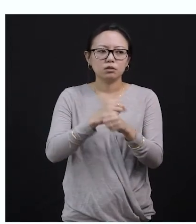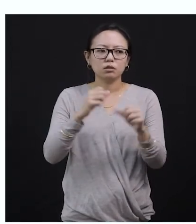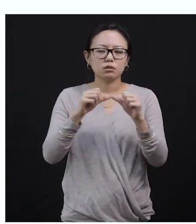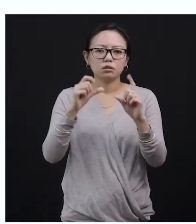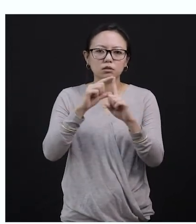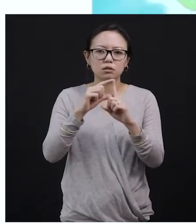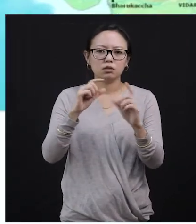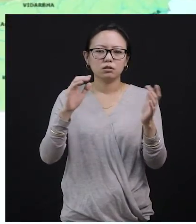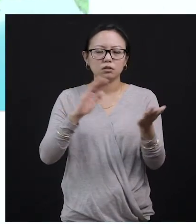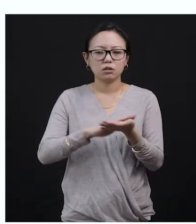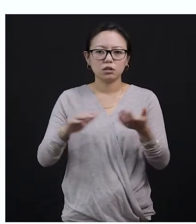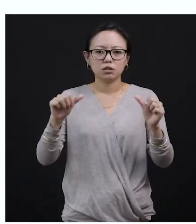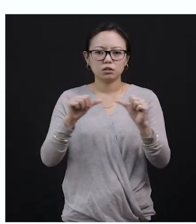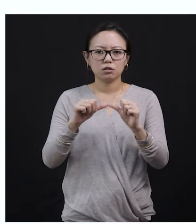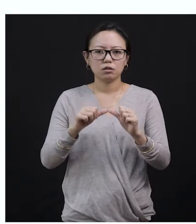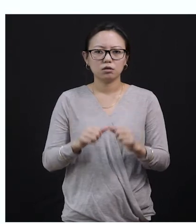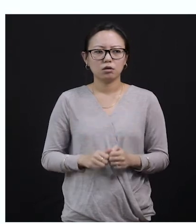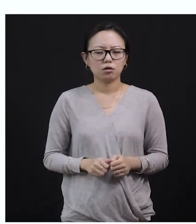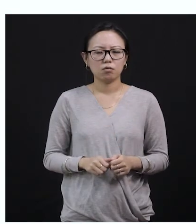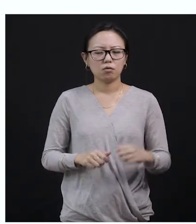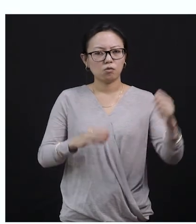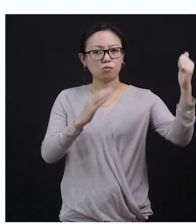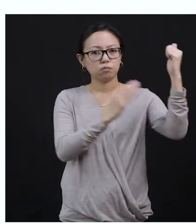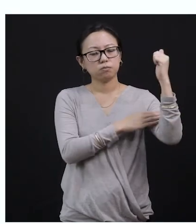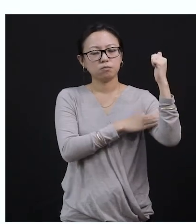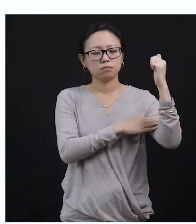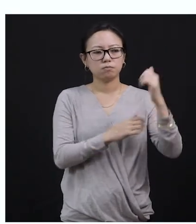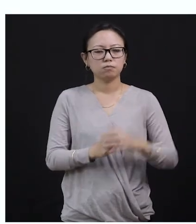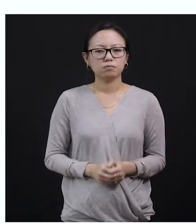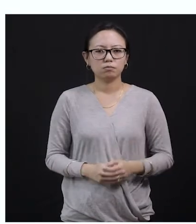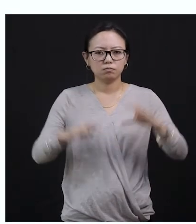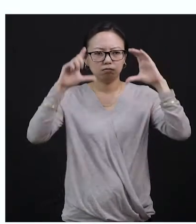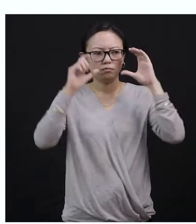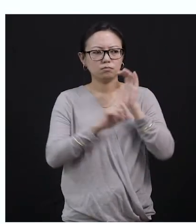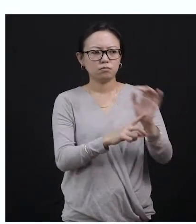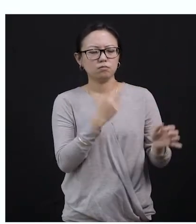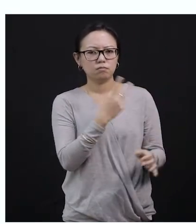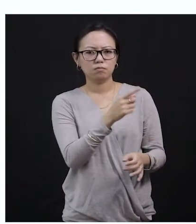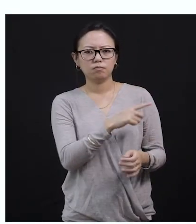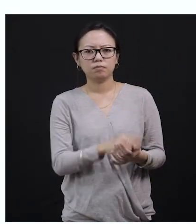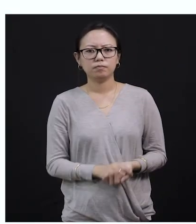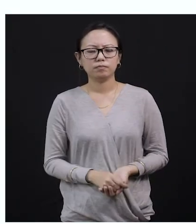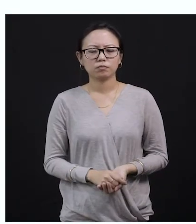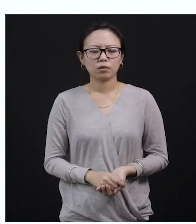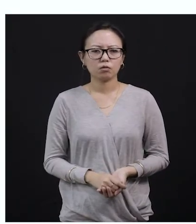all right? So here you see the areas which were the